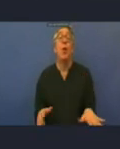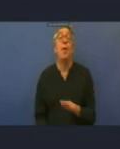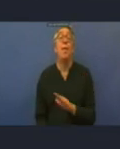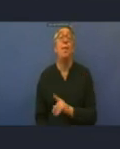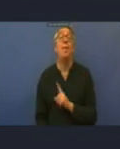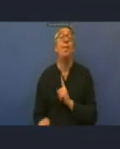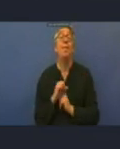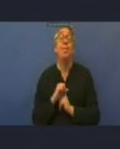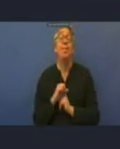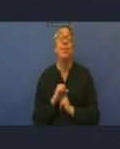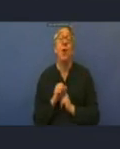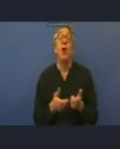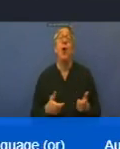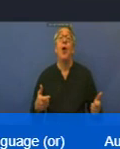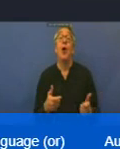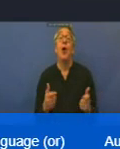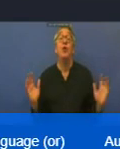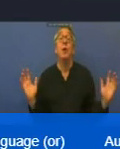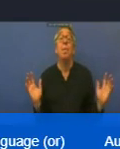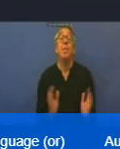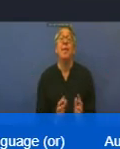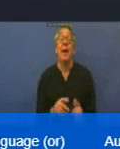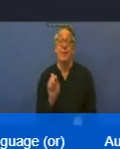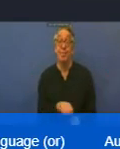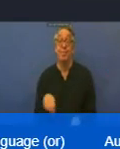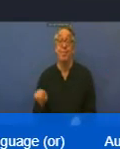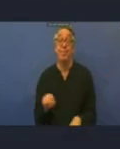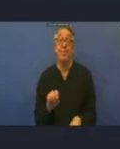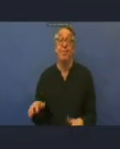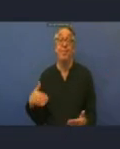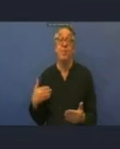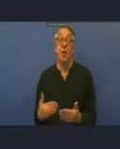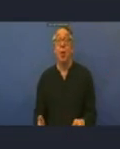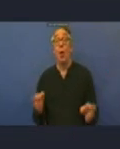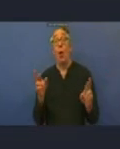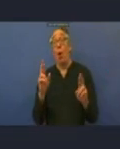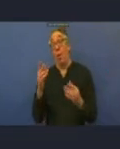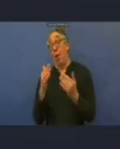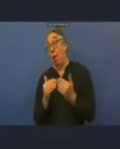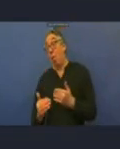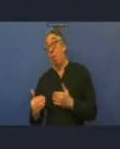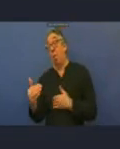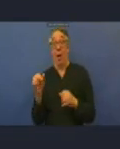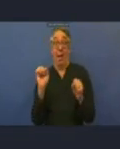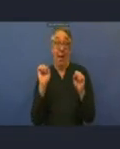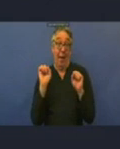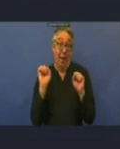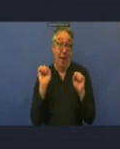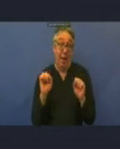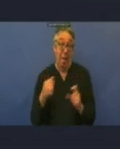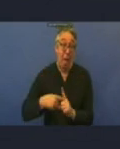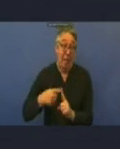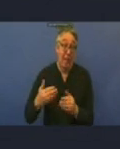coming months or years, it will be reopened. And the questions of the subject will